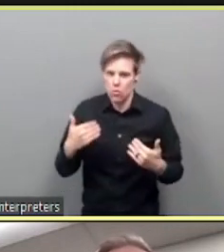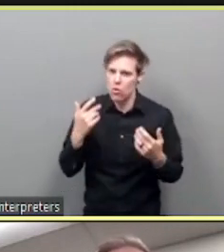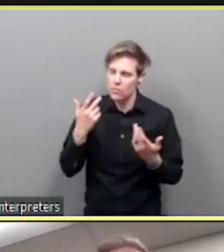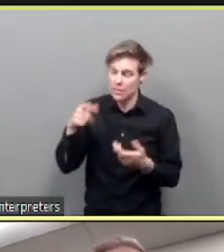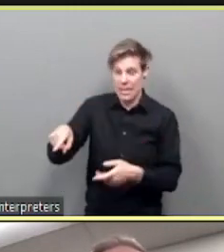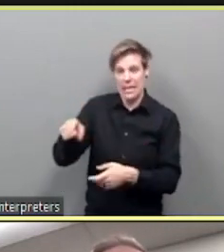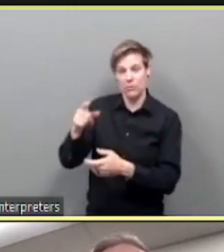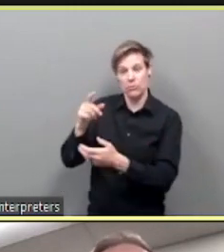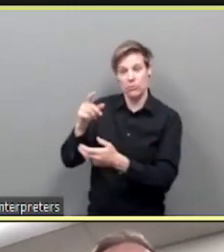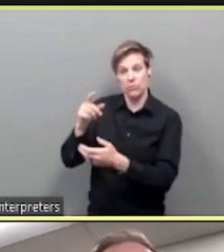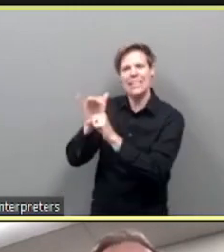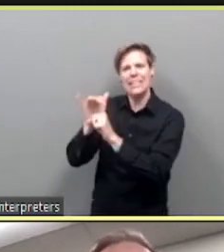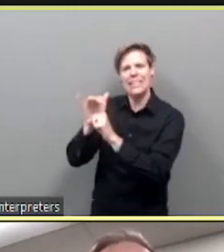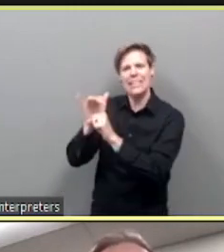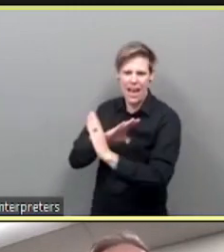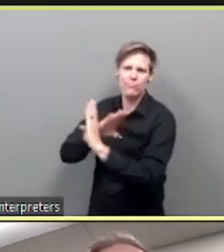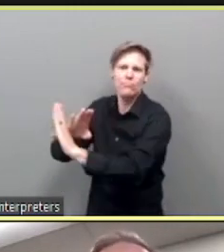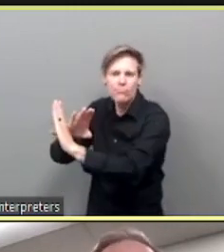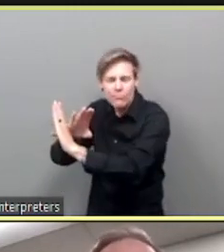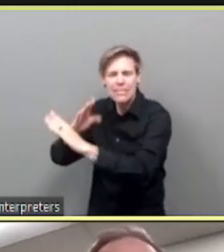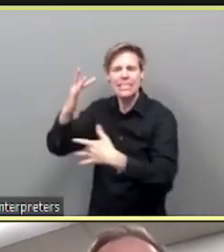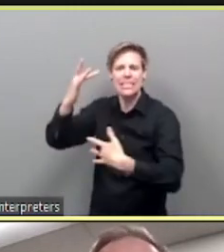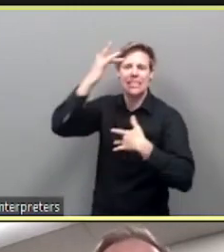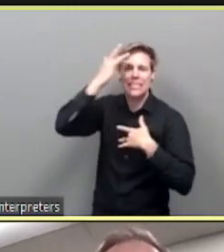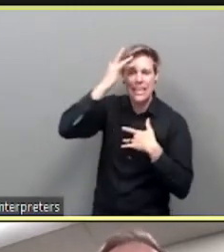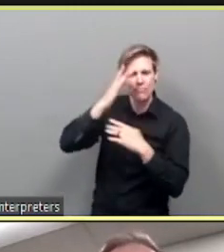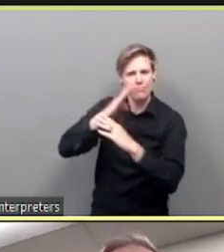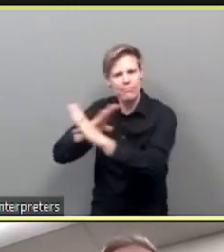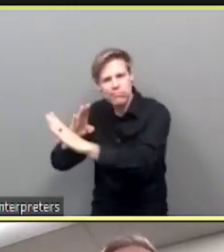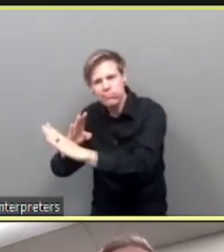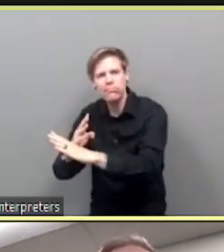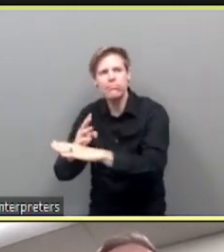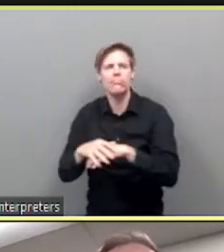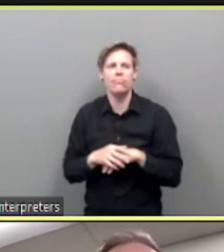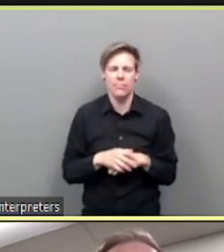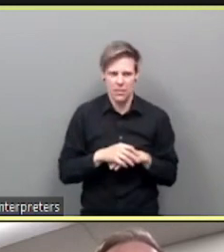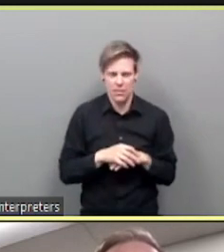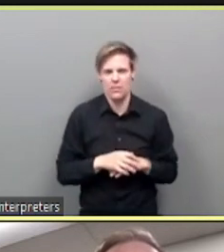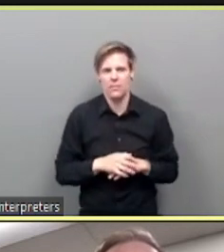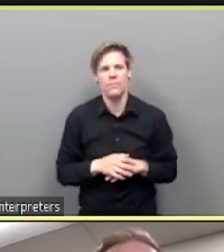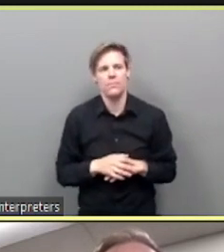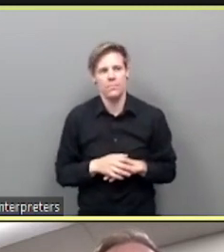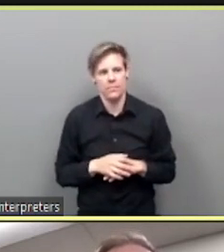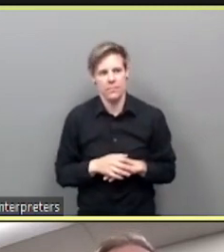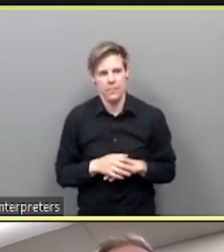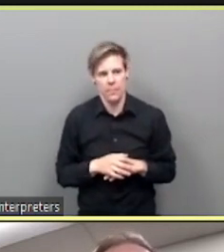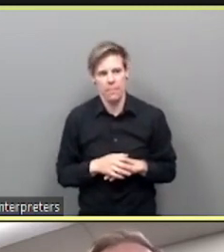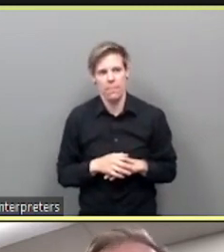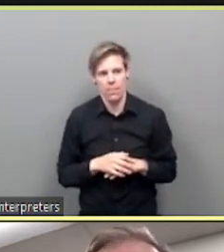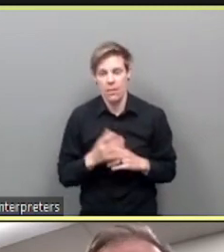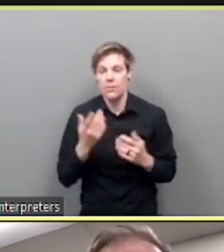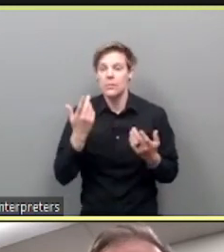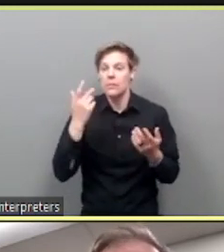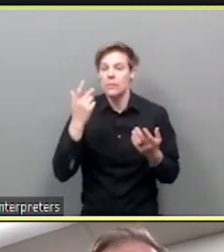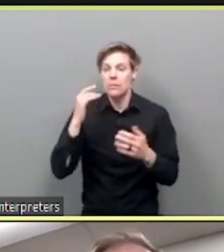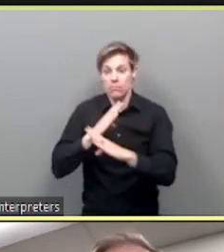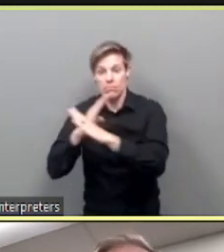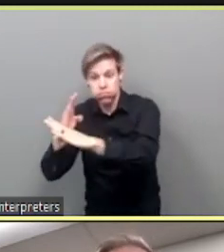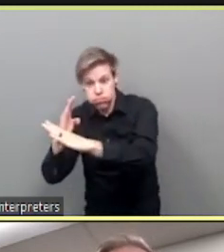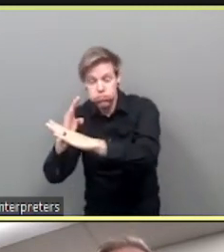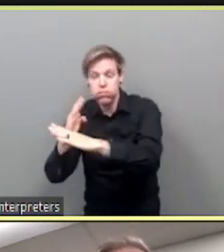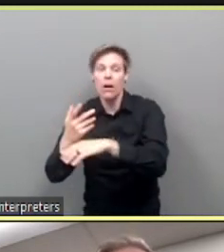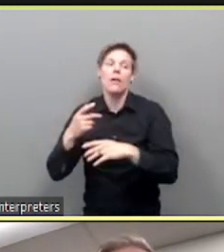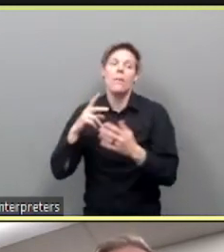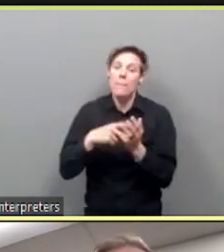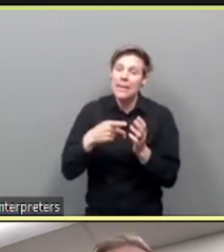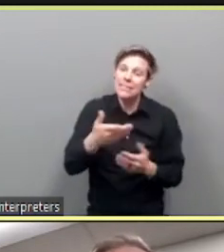was when we were treating unpreventable illness with very little treatment. And so I thank you. I encourage